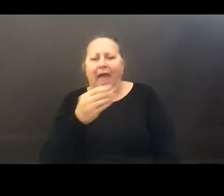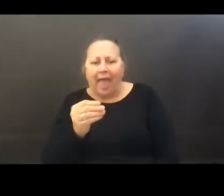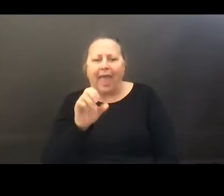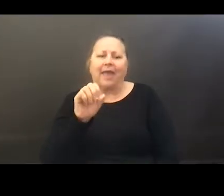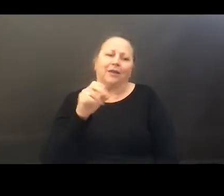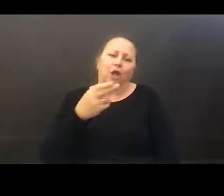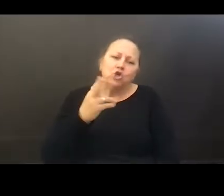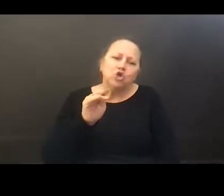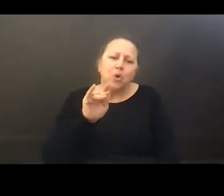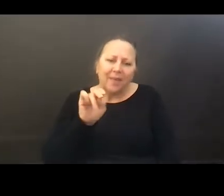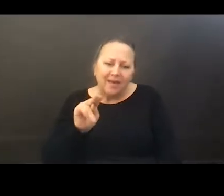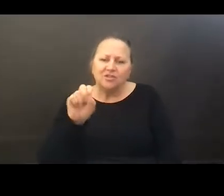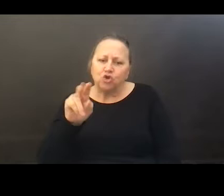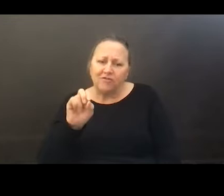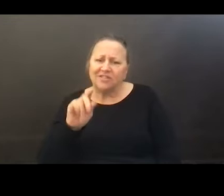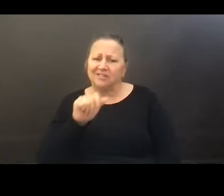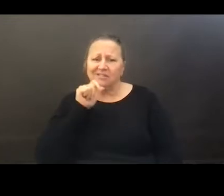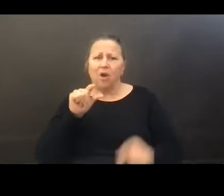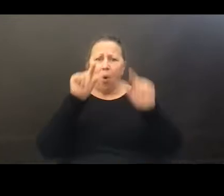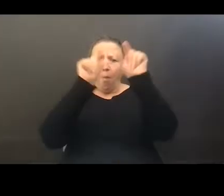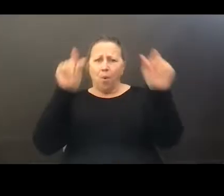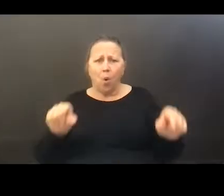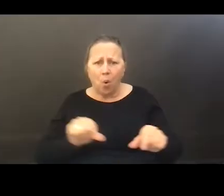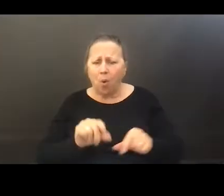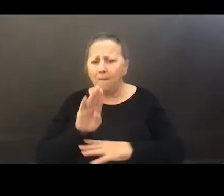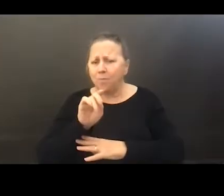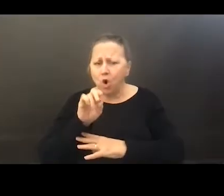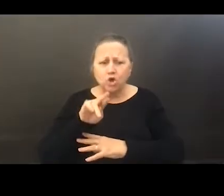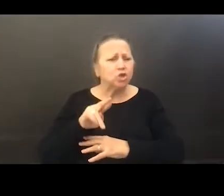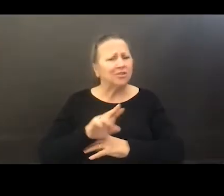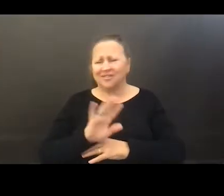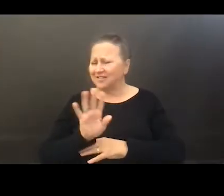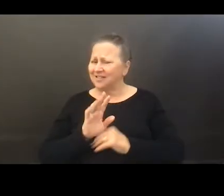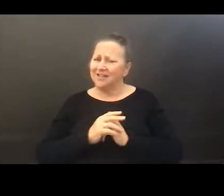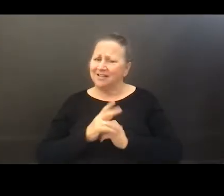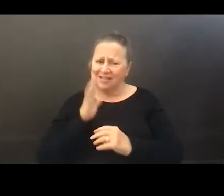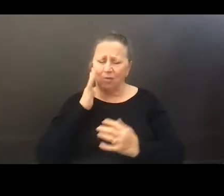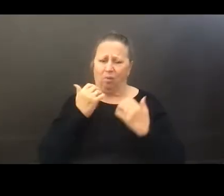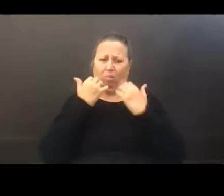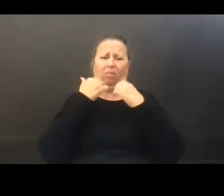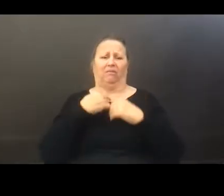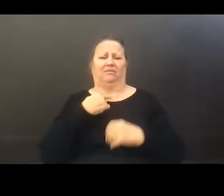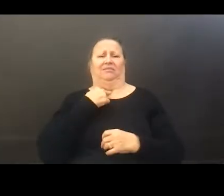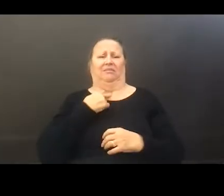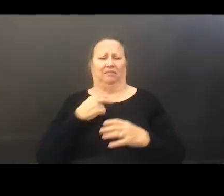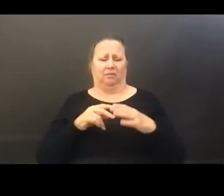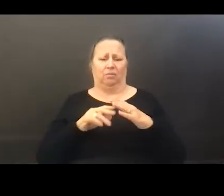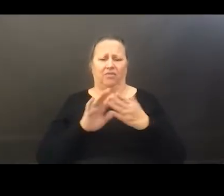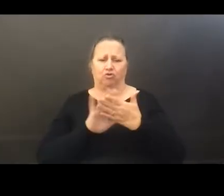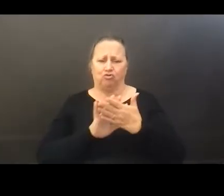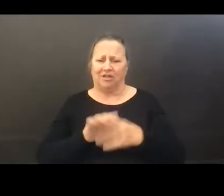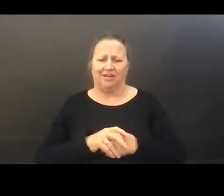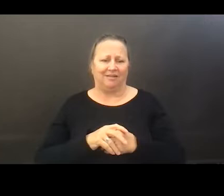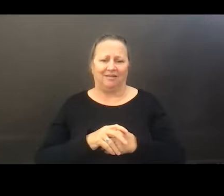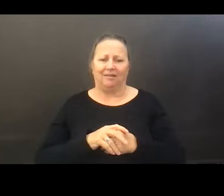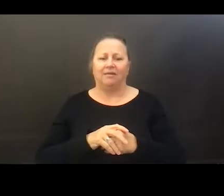no page numbers. All of those things can choke an ATS and your application will get kicked out. So the best thing to